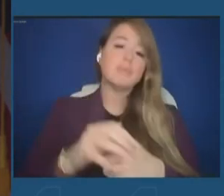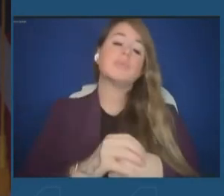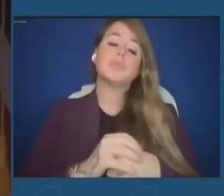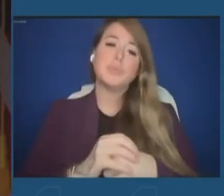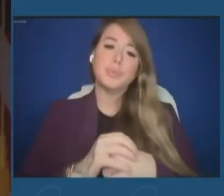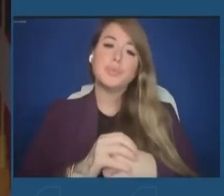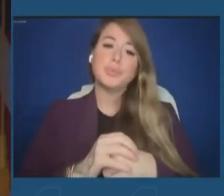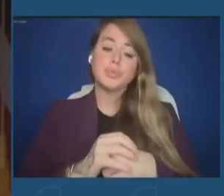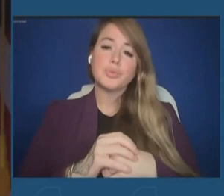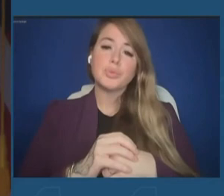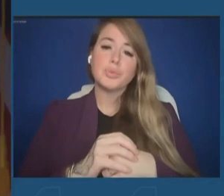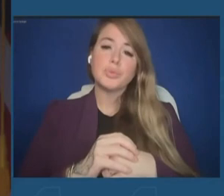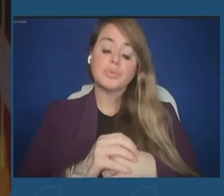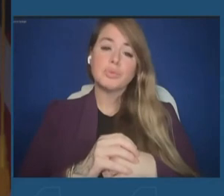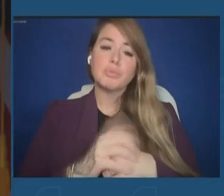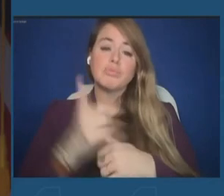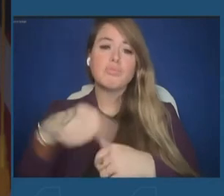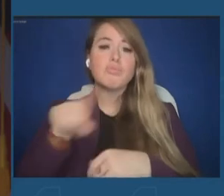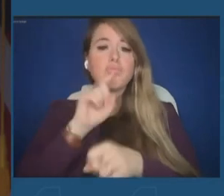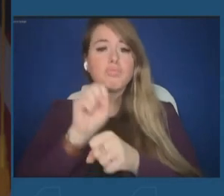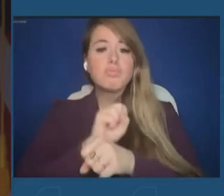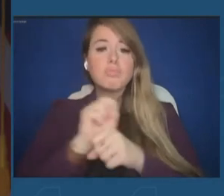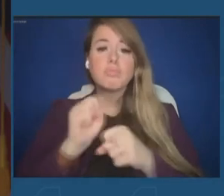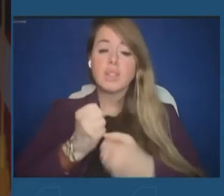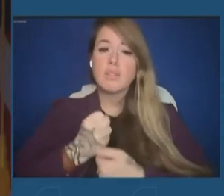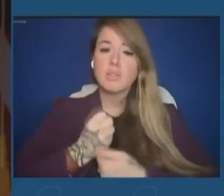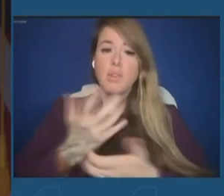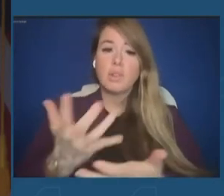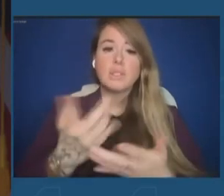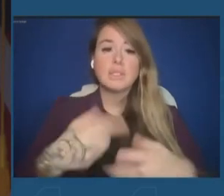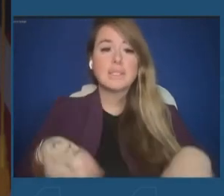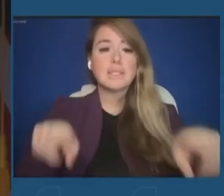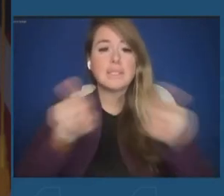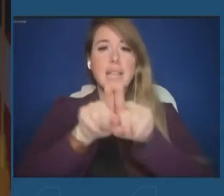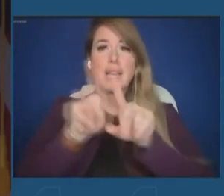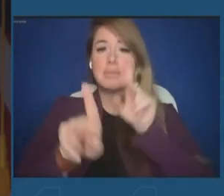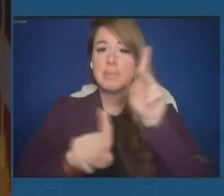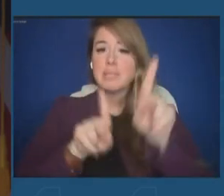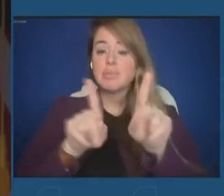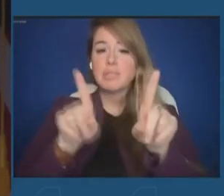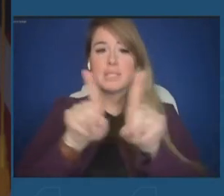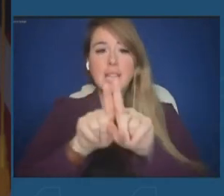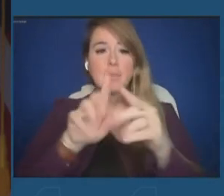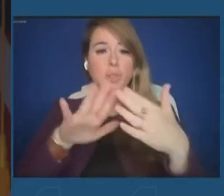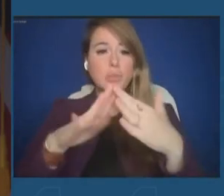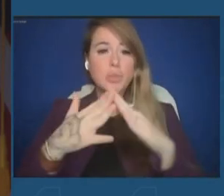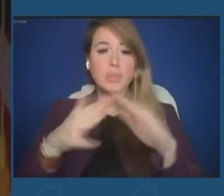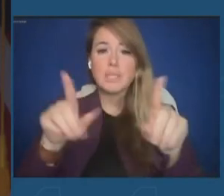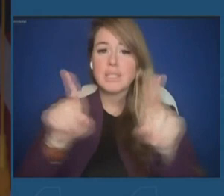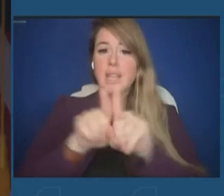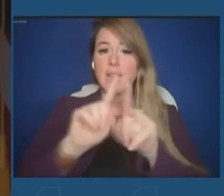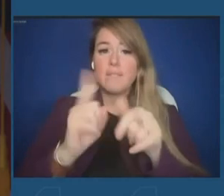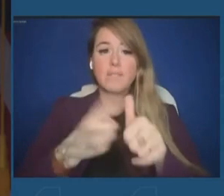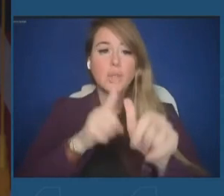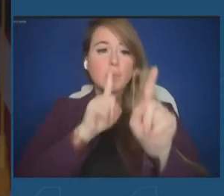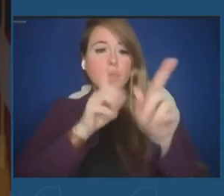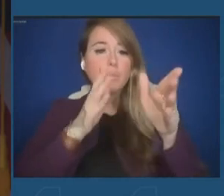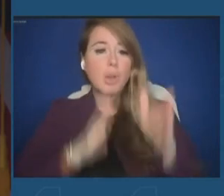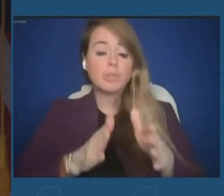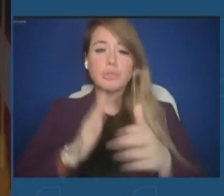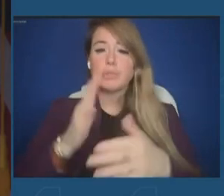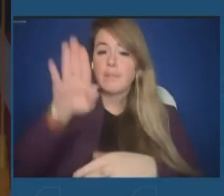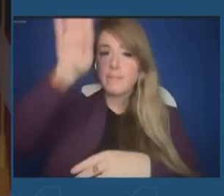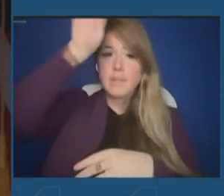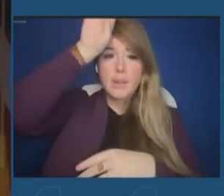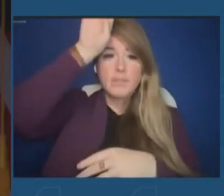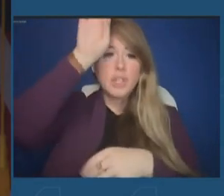And as if they weren't exhausted enough, the same people, the same communities, the same first responders, the same firefighters, the same